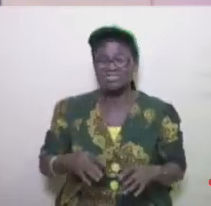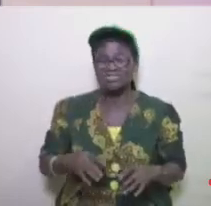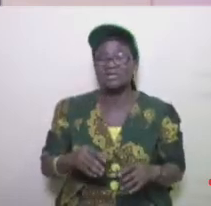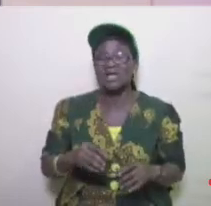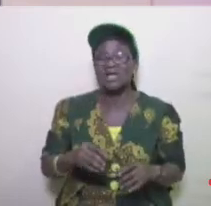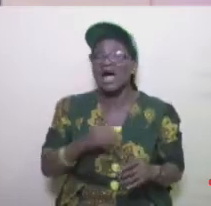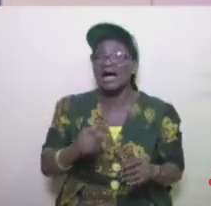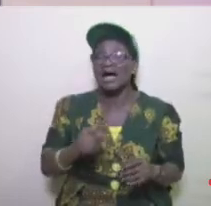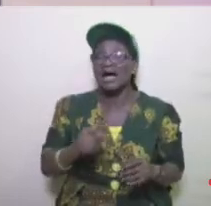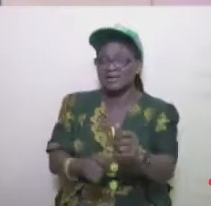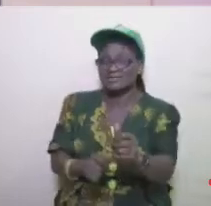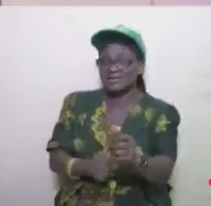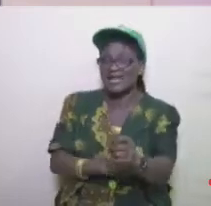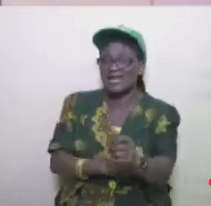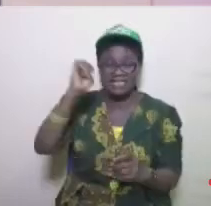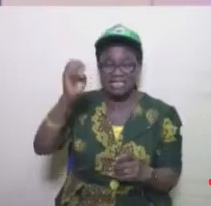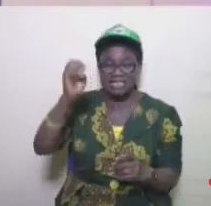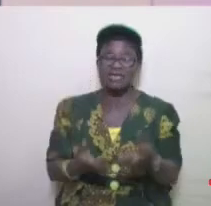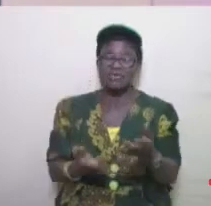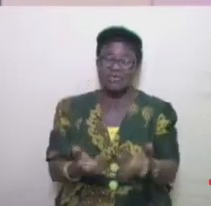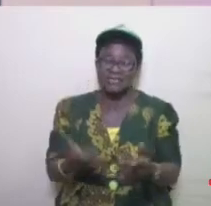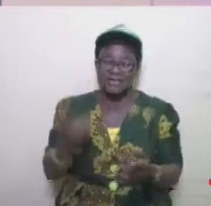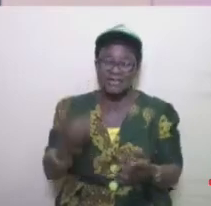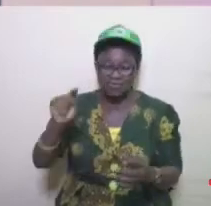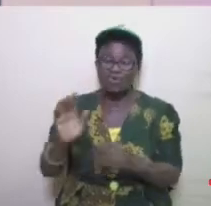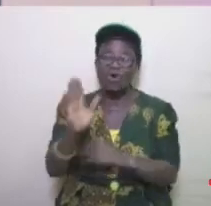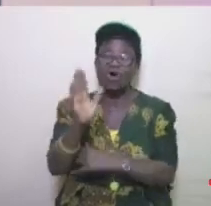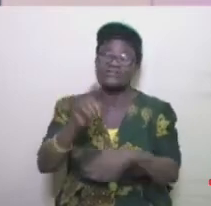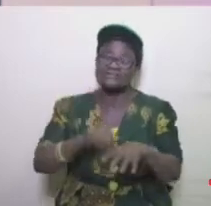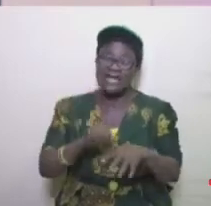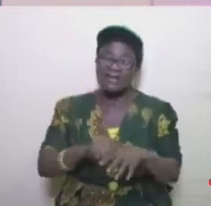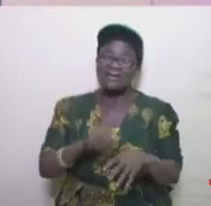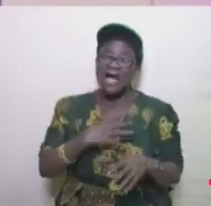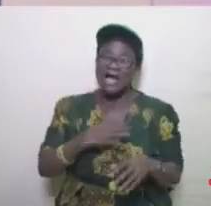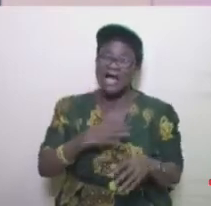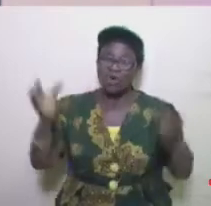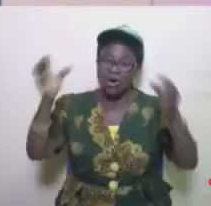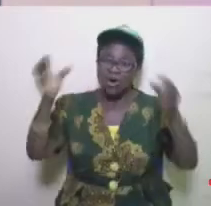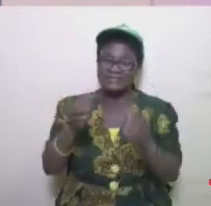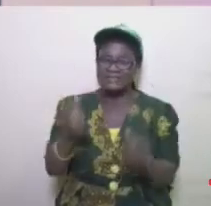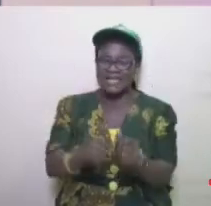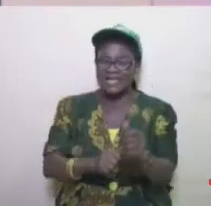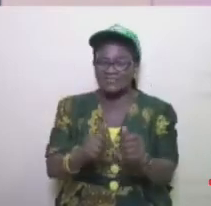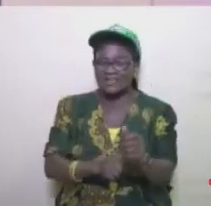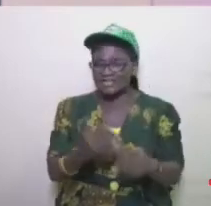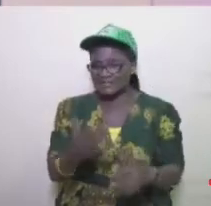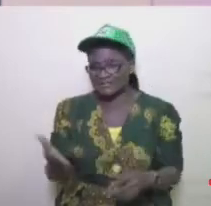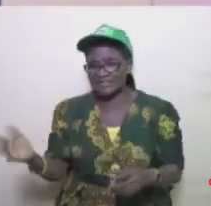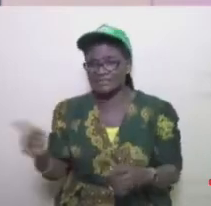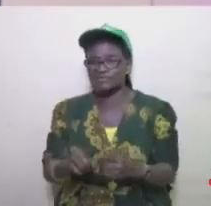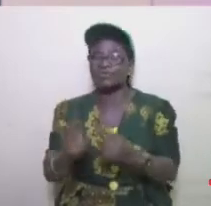committed everything to God and endured till the end. He endured hatred,